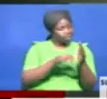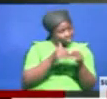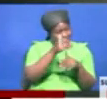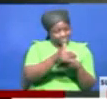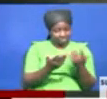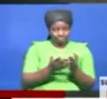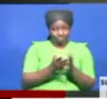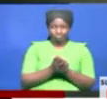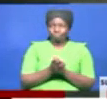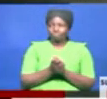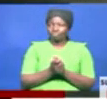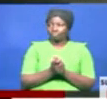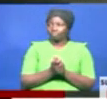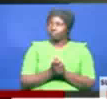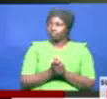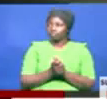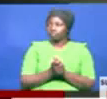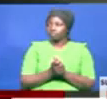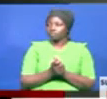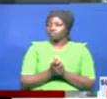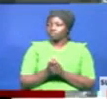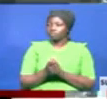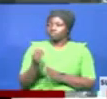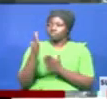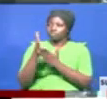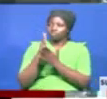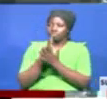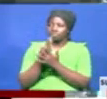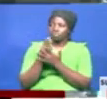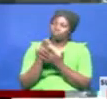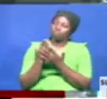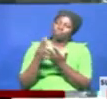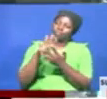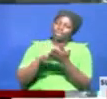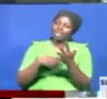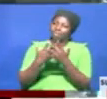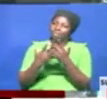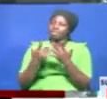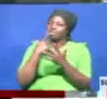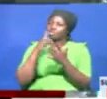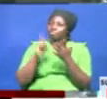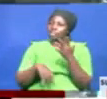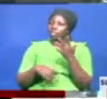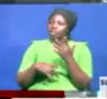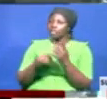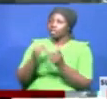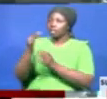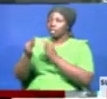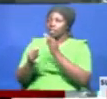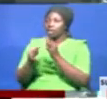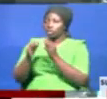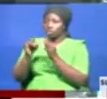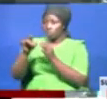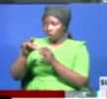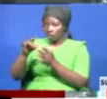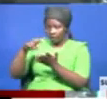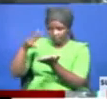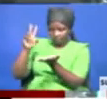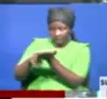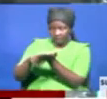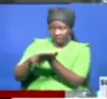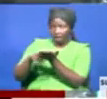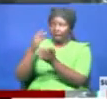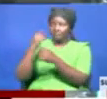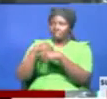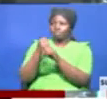Which provides like this, the practical application of it. This is that you verify and you make sure